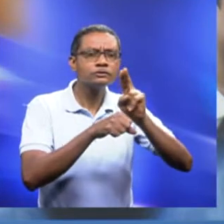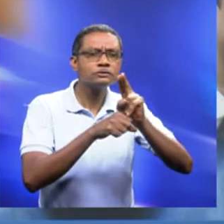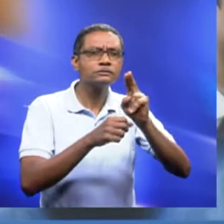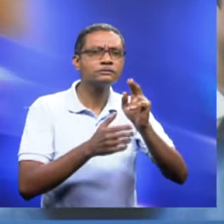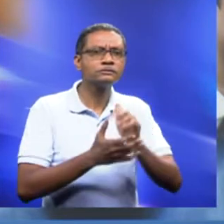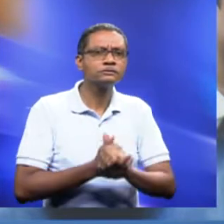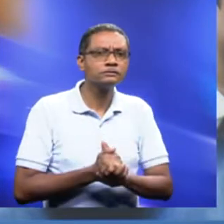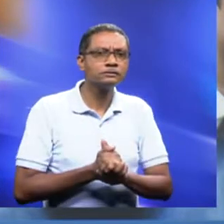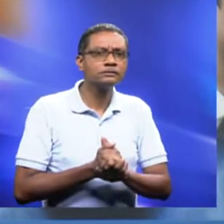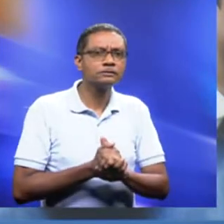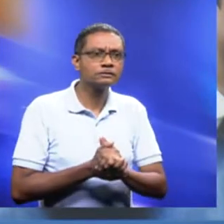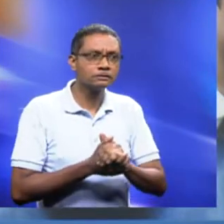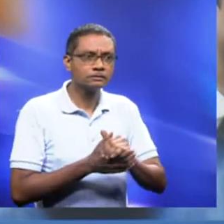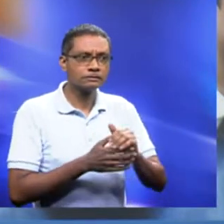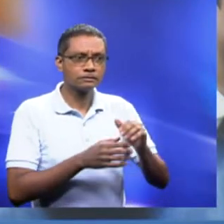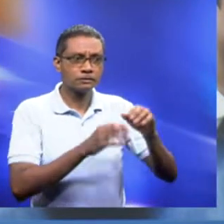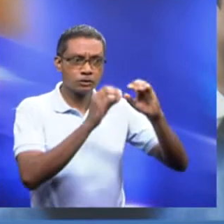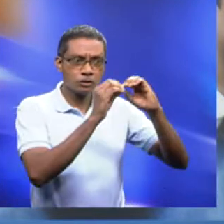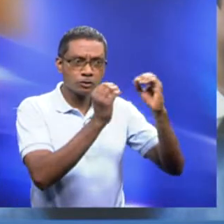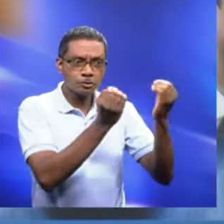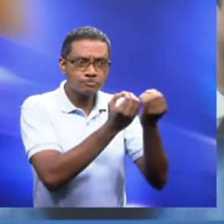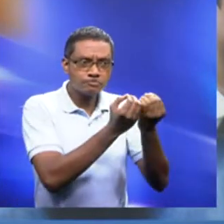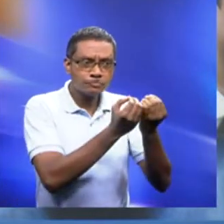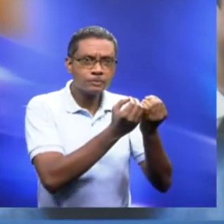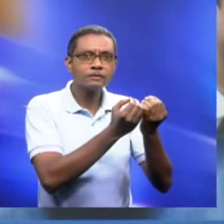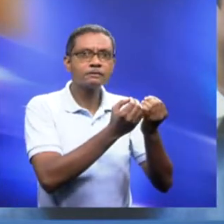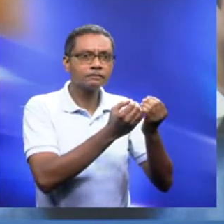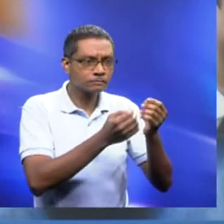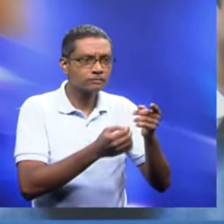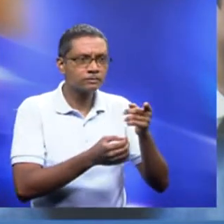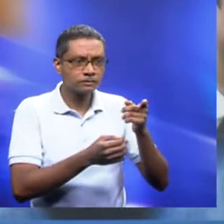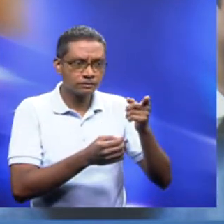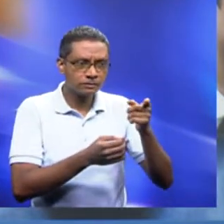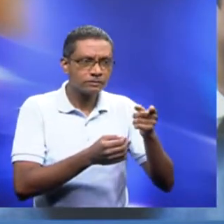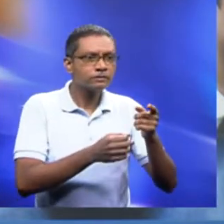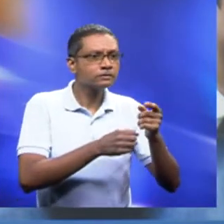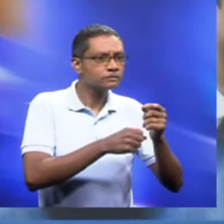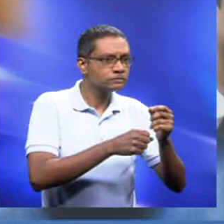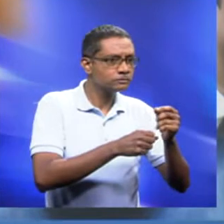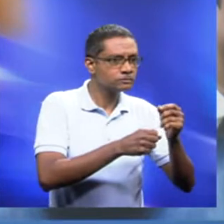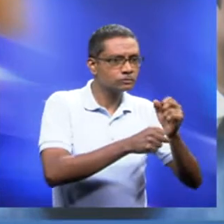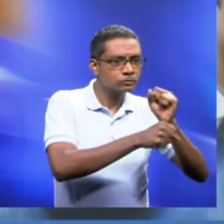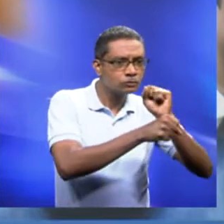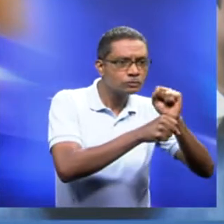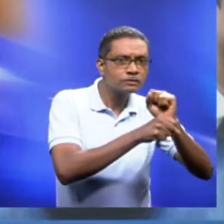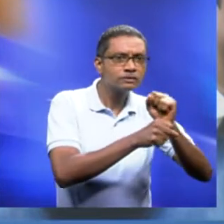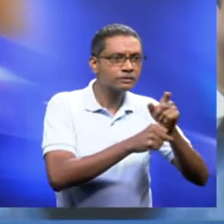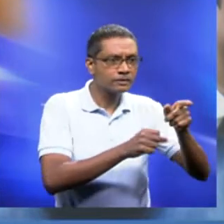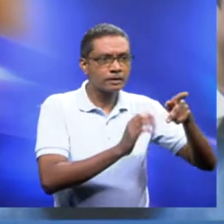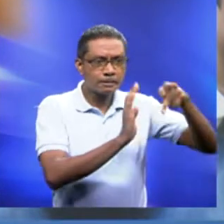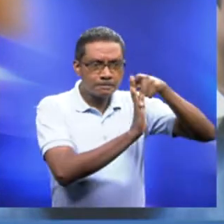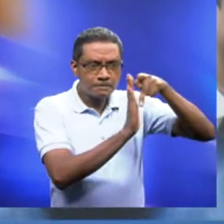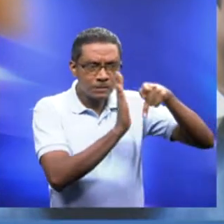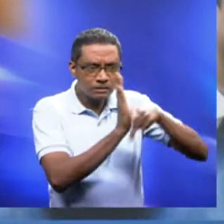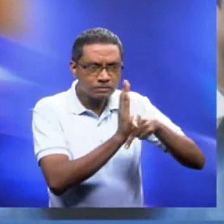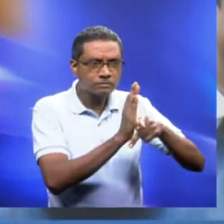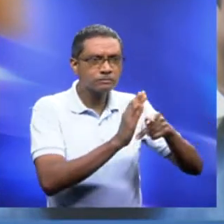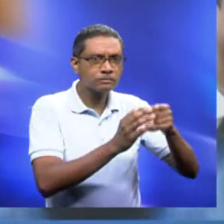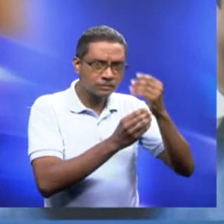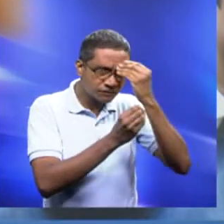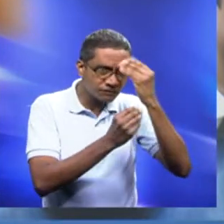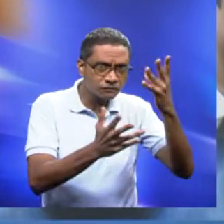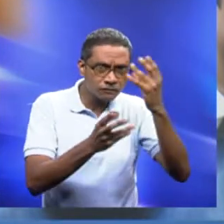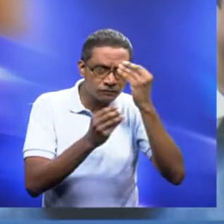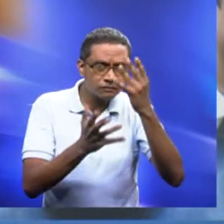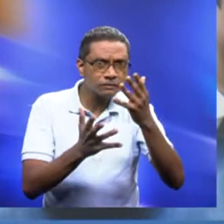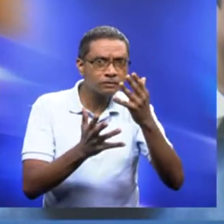team, to perform their pen testing and assertions of policies and so on are required, so that we